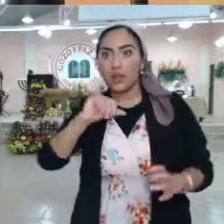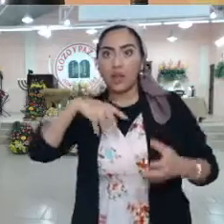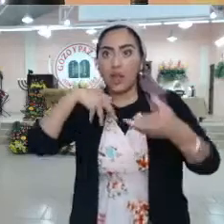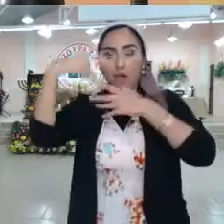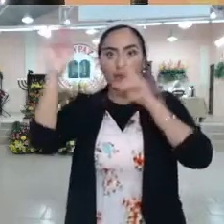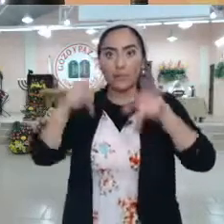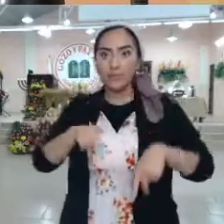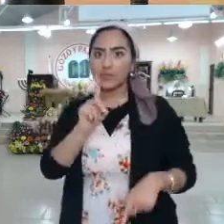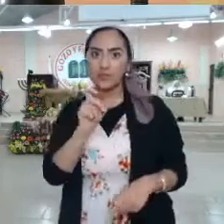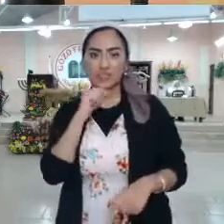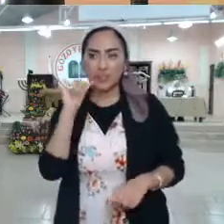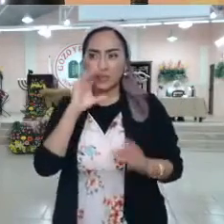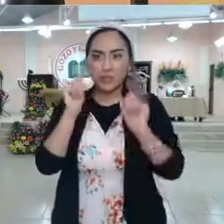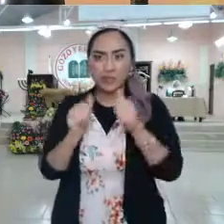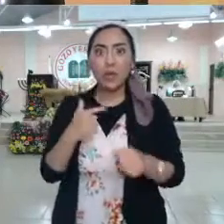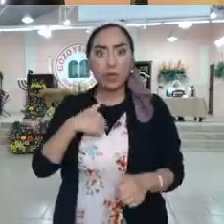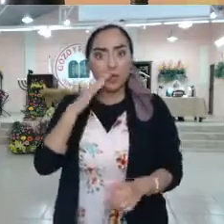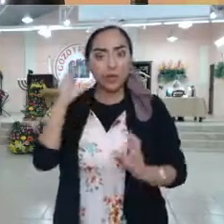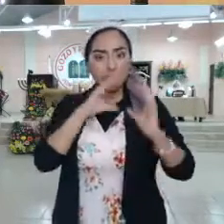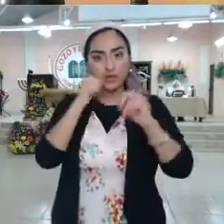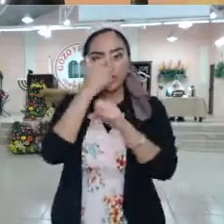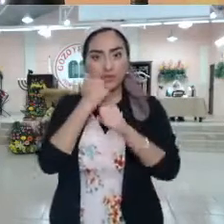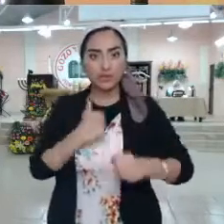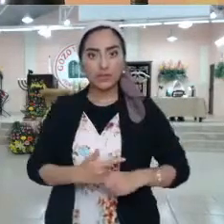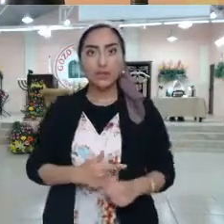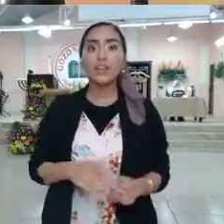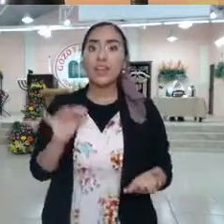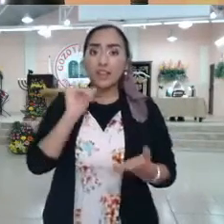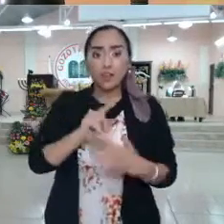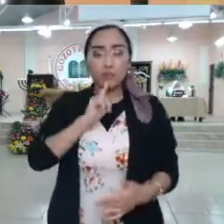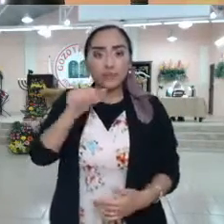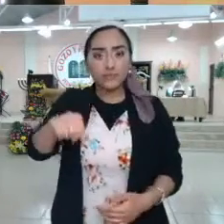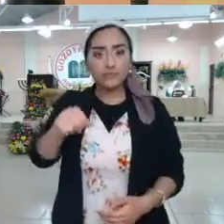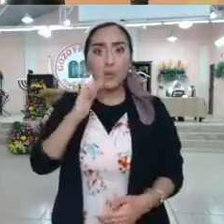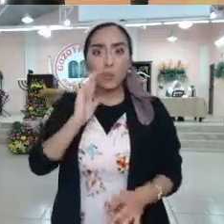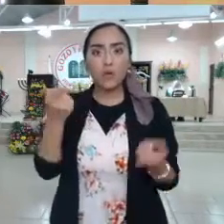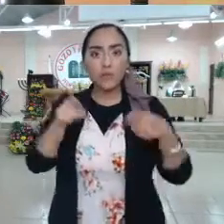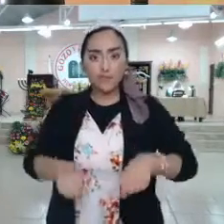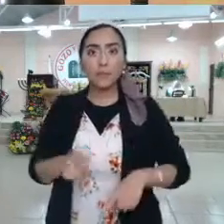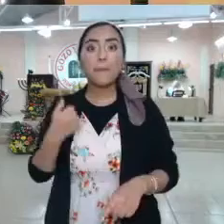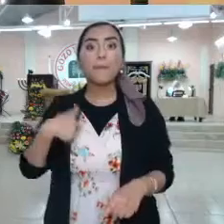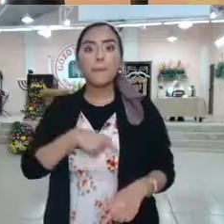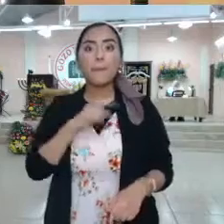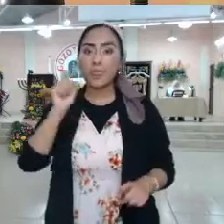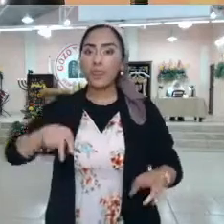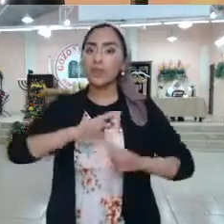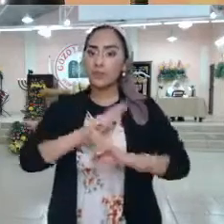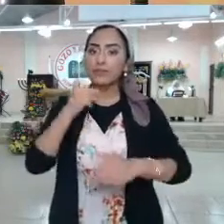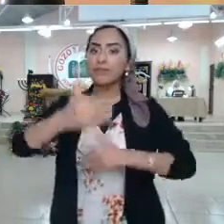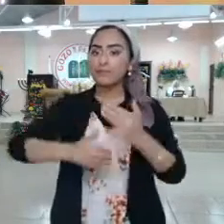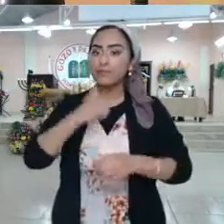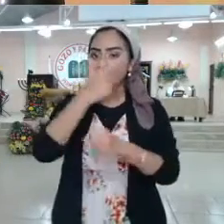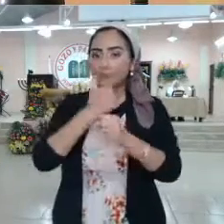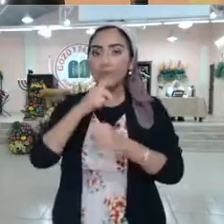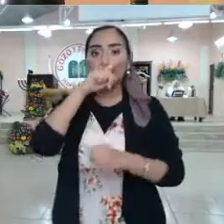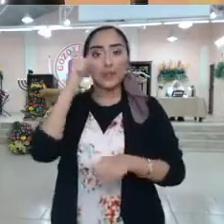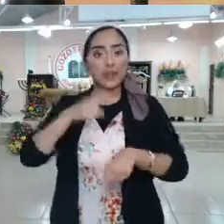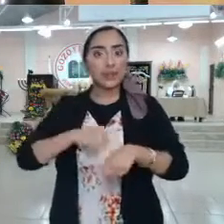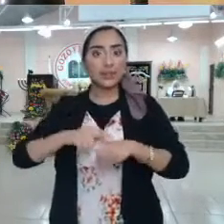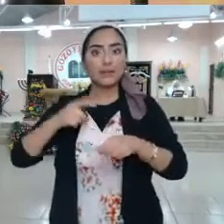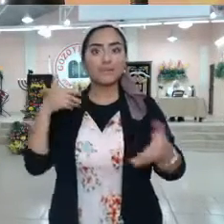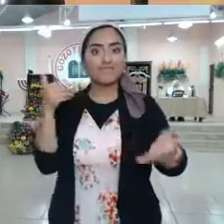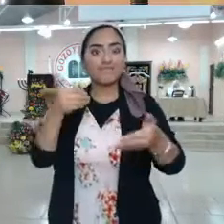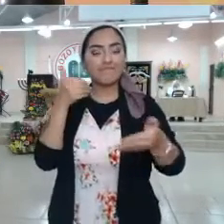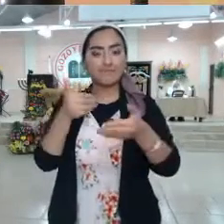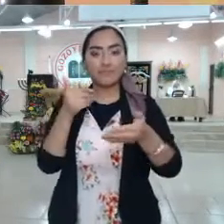ones that praise images, right? No, we're going to look for each other, for in between brothers. That is obvious. So let's get ready, brothers, because